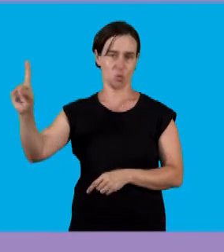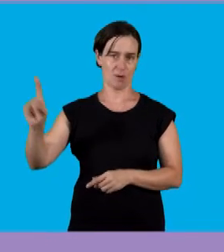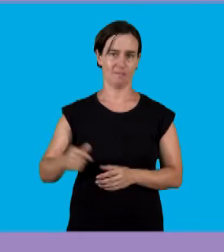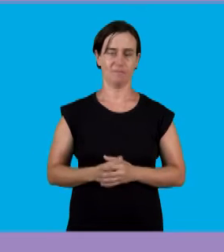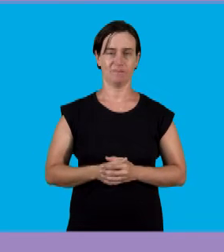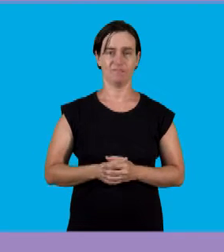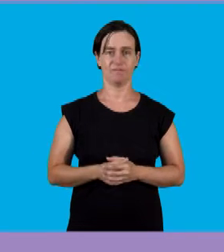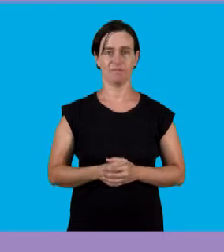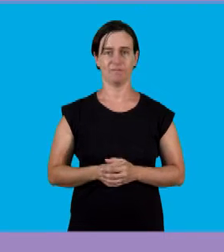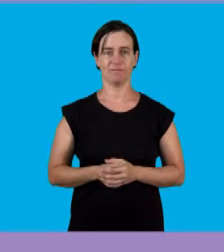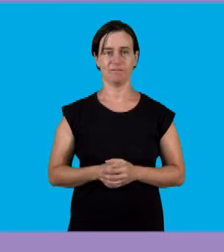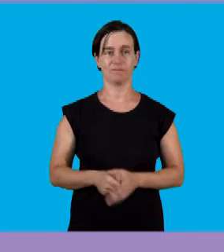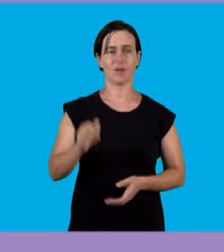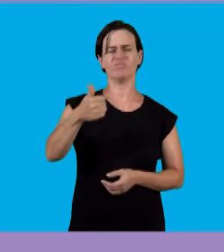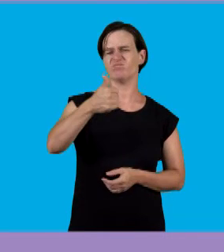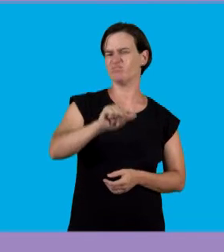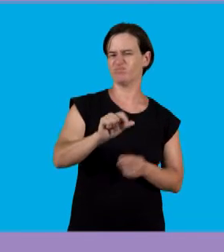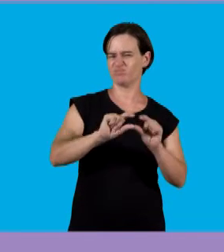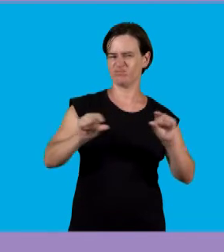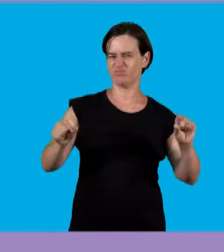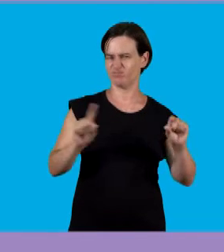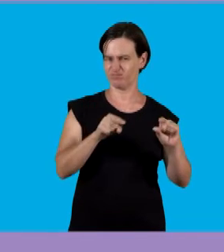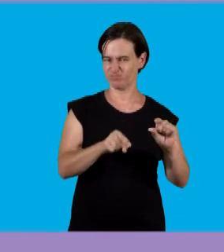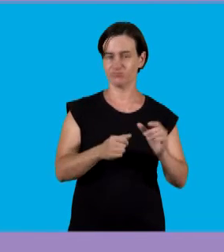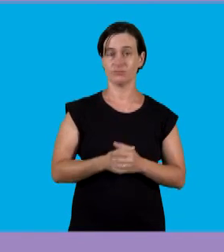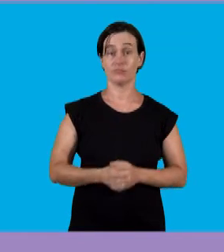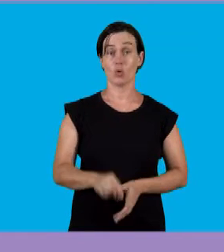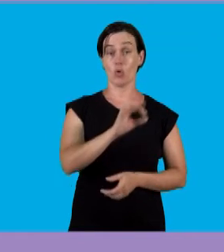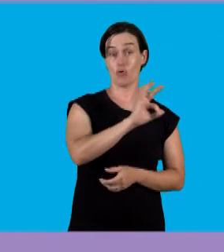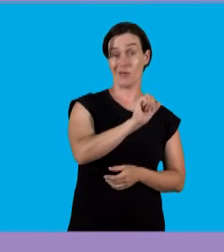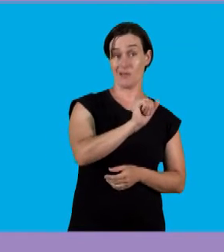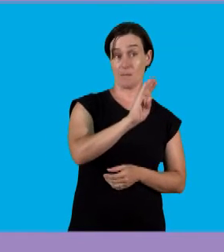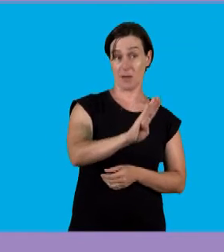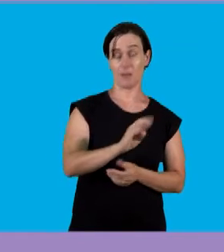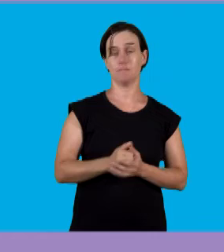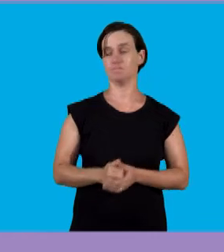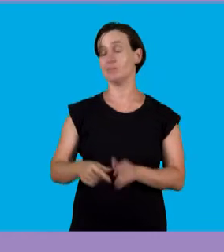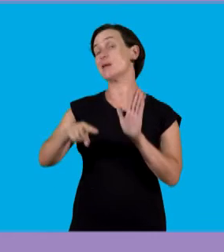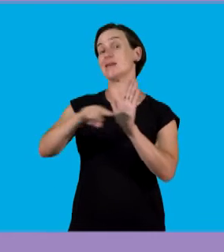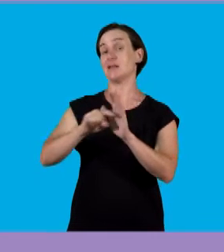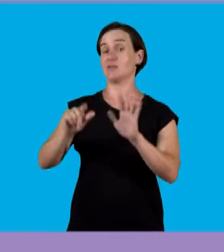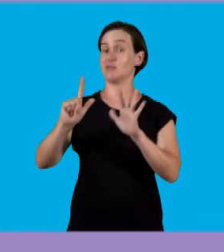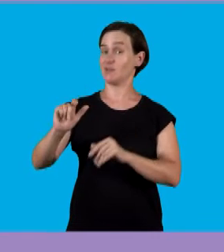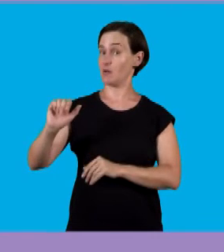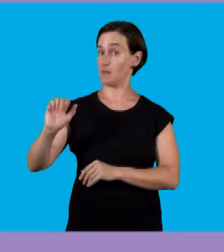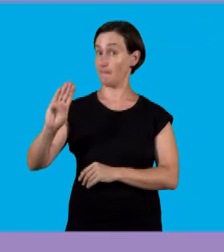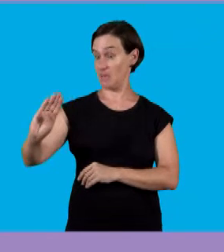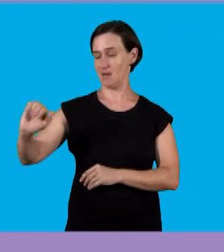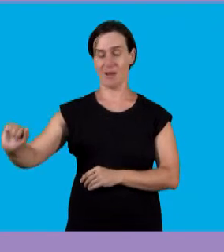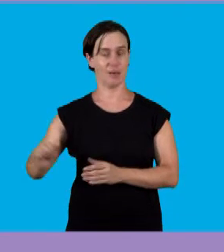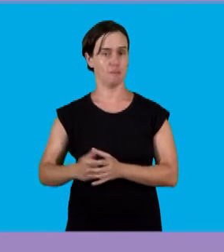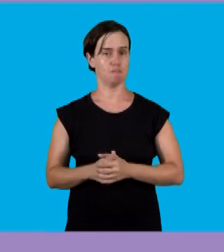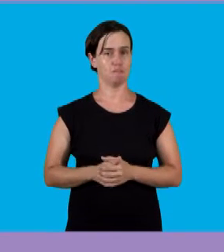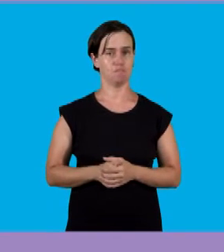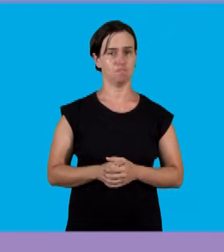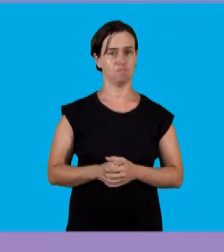is an exponent 1. What about the next two terms? Now we have 3ab and